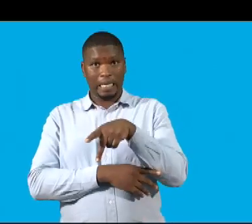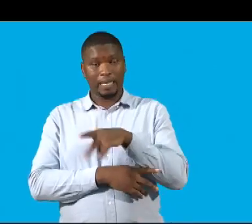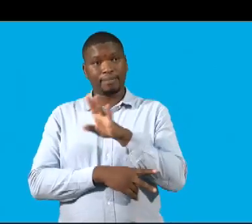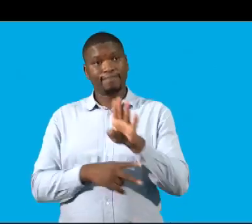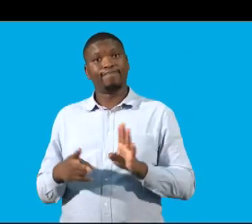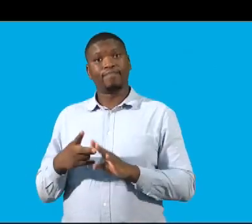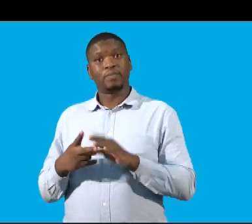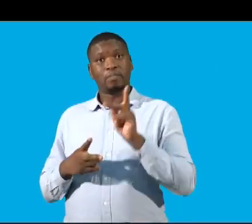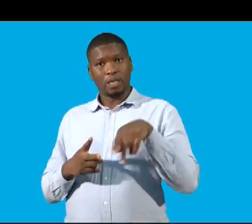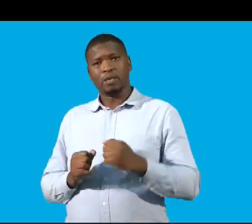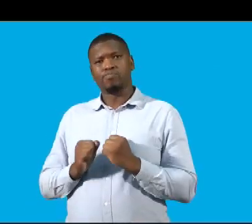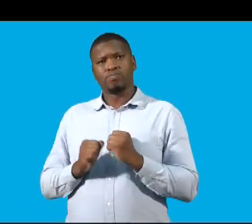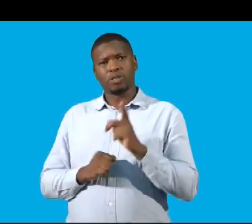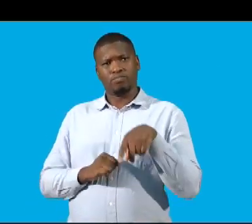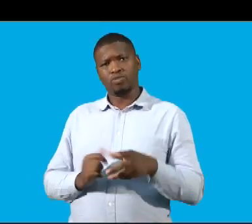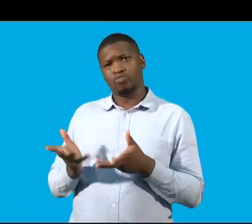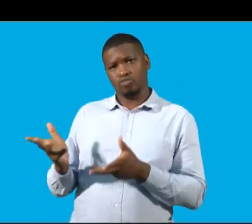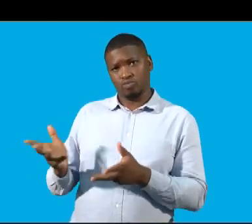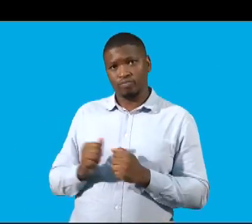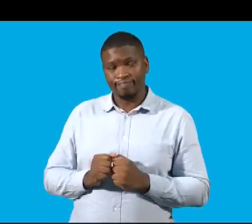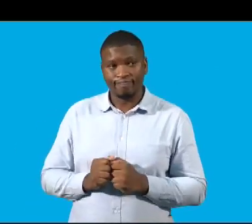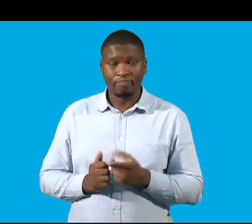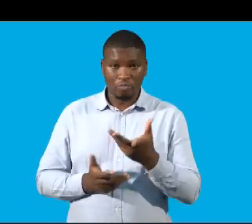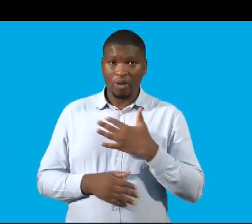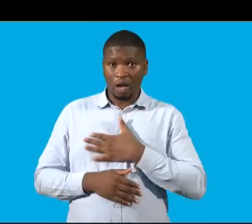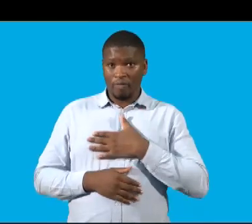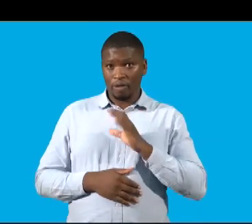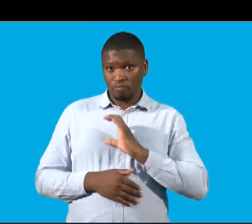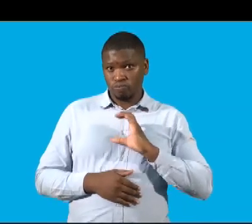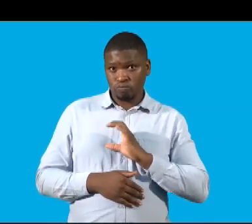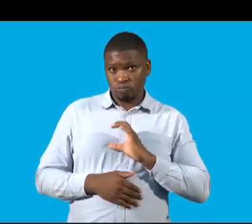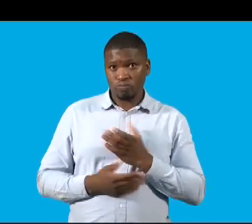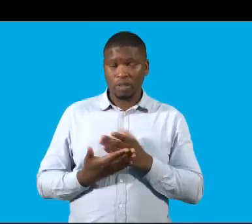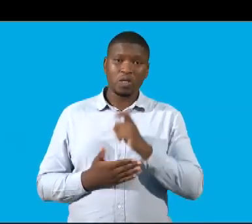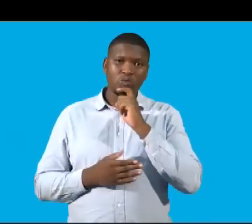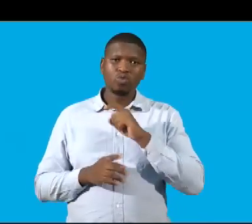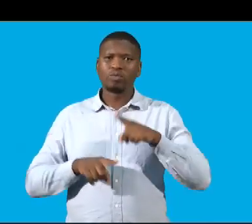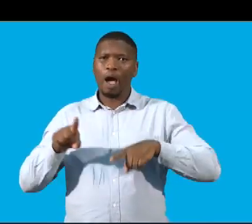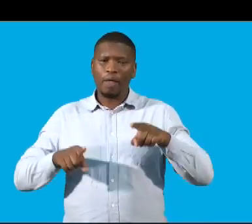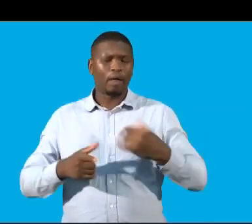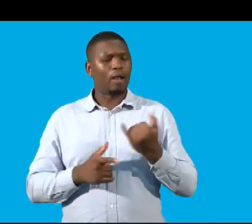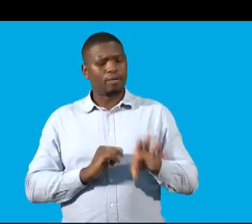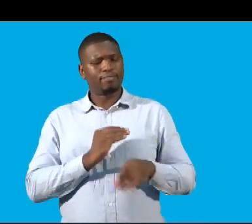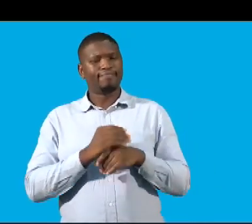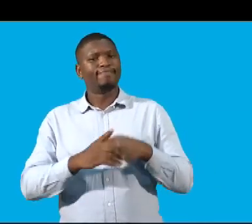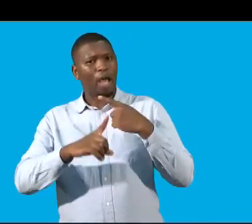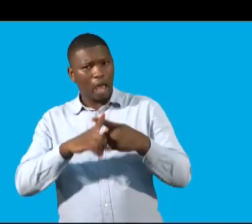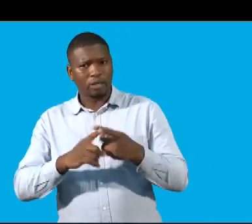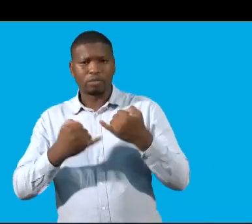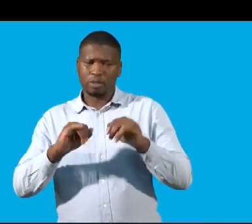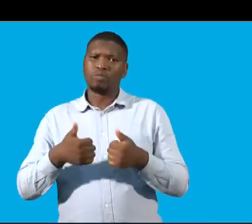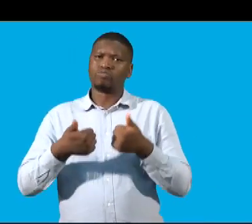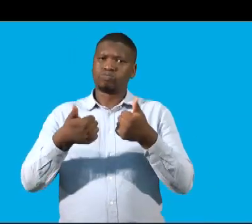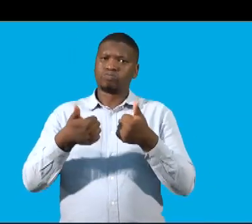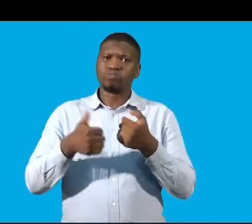P. In the place of P, we're just going to leave it as it is P. If you're more comfortable with using other variables like X, that